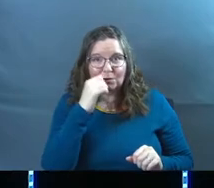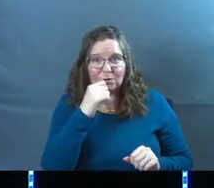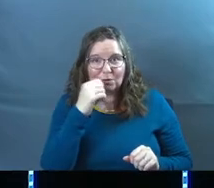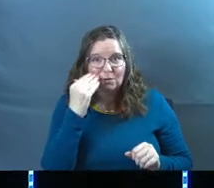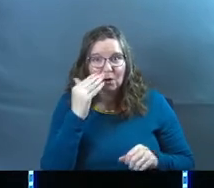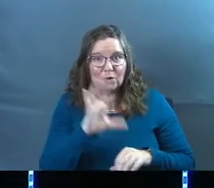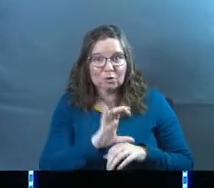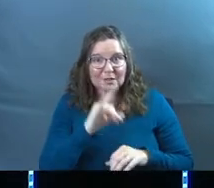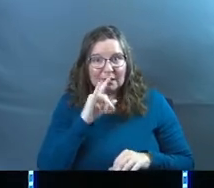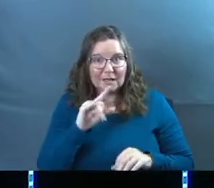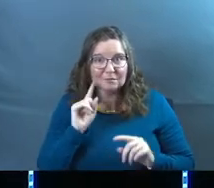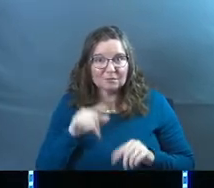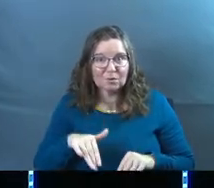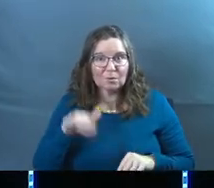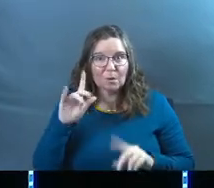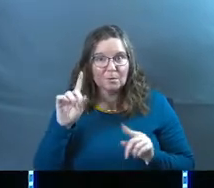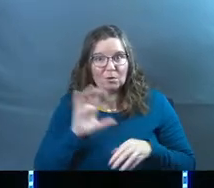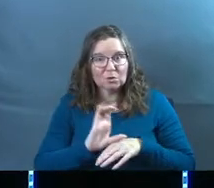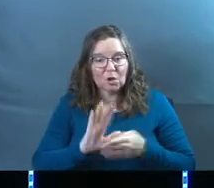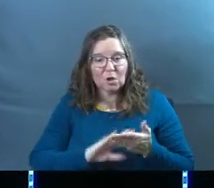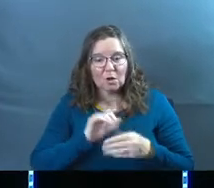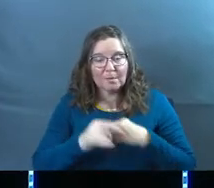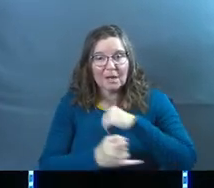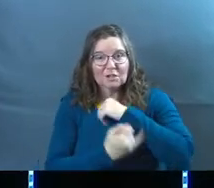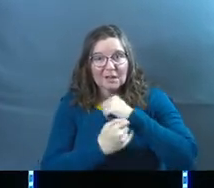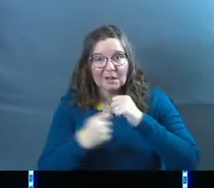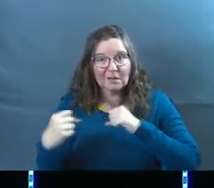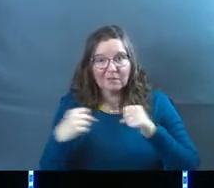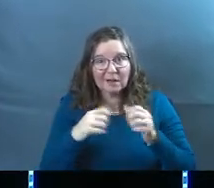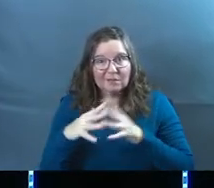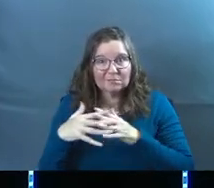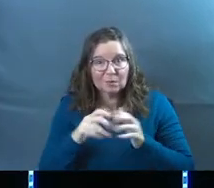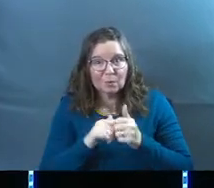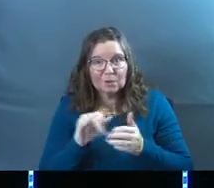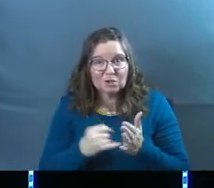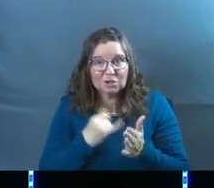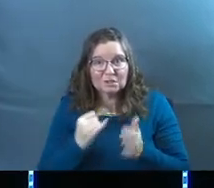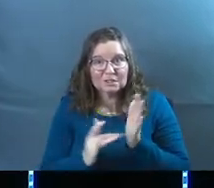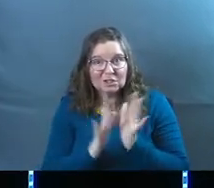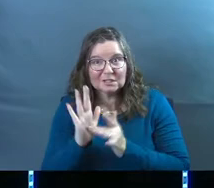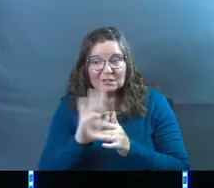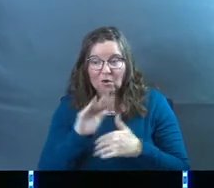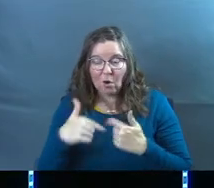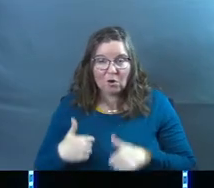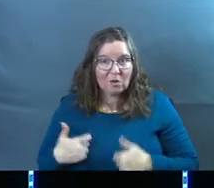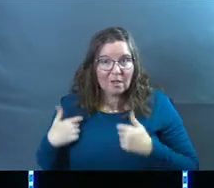you church kids who went to Sunday school, learning about Jacob's fight with Jesus in the clearing all your life,